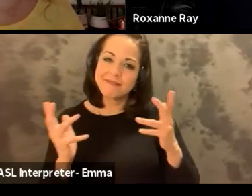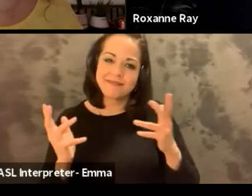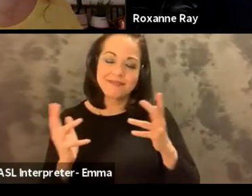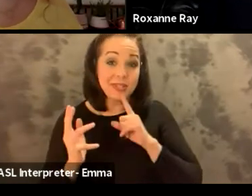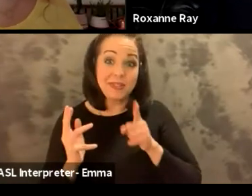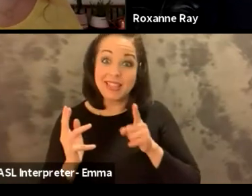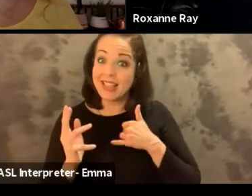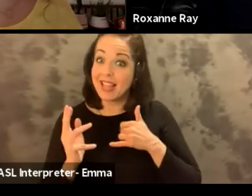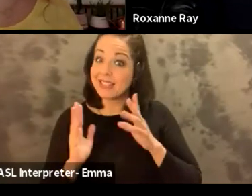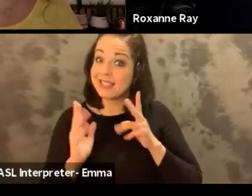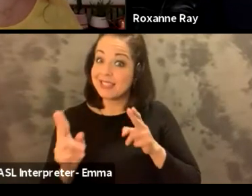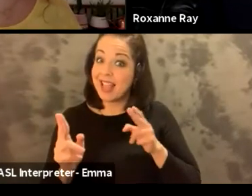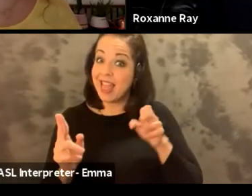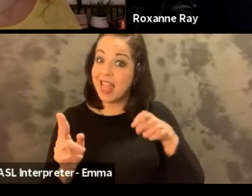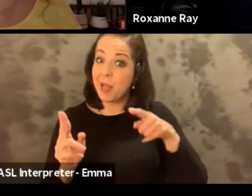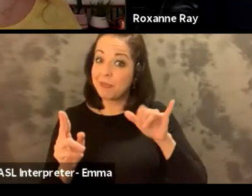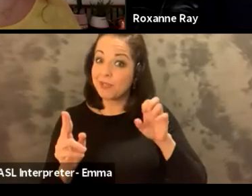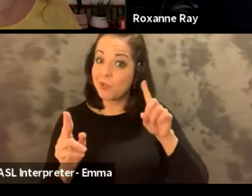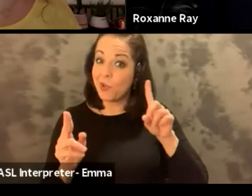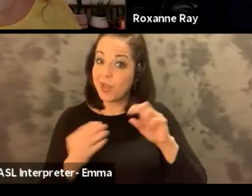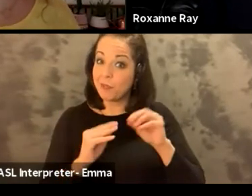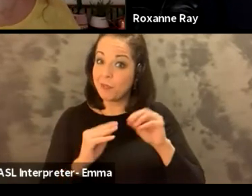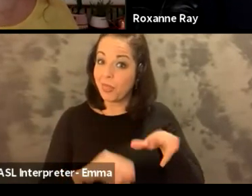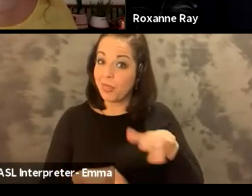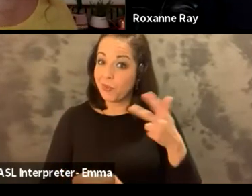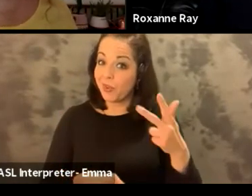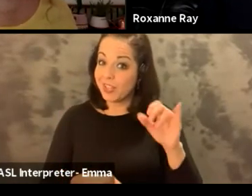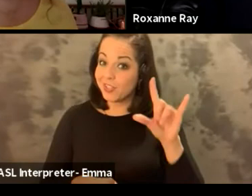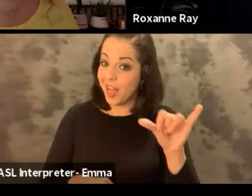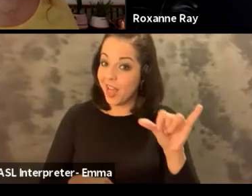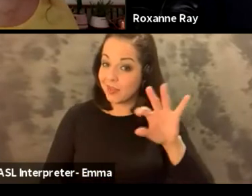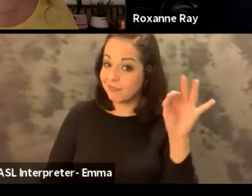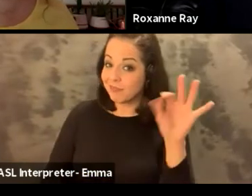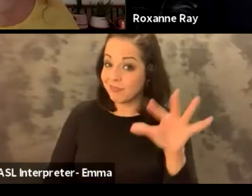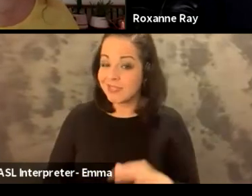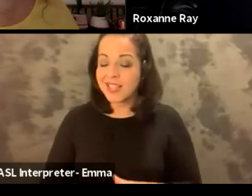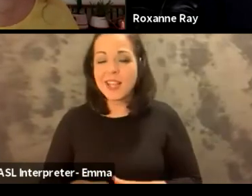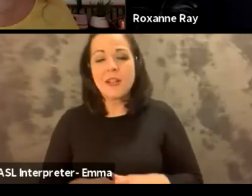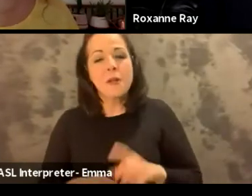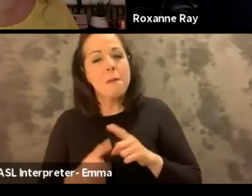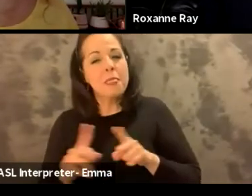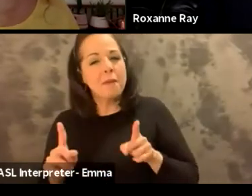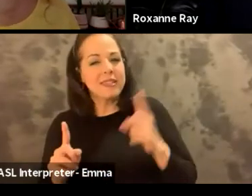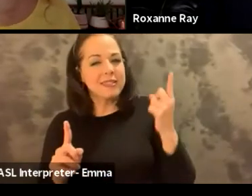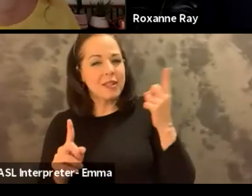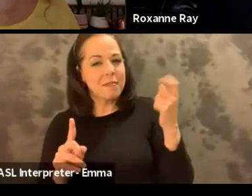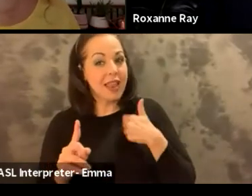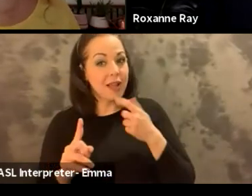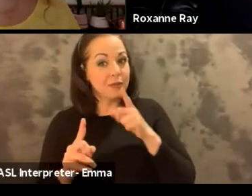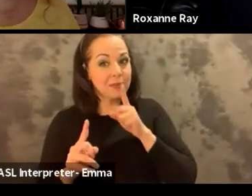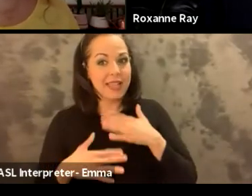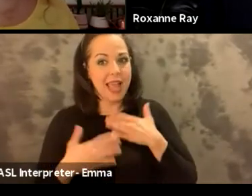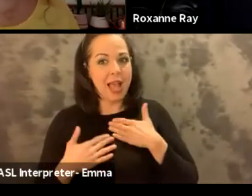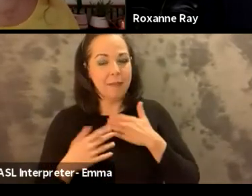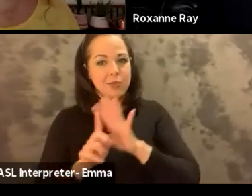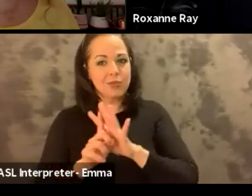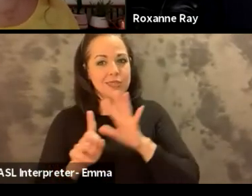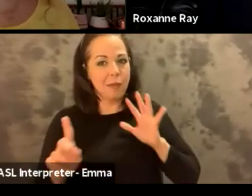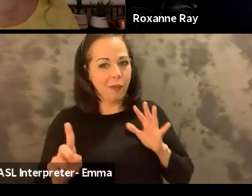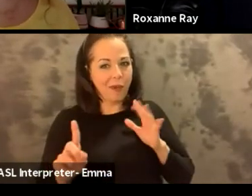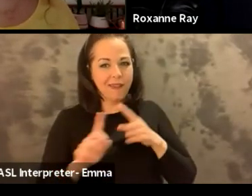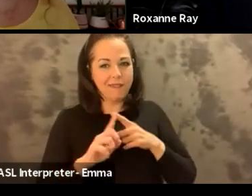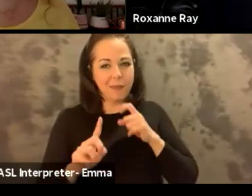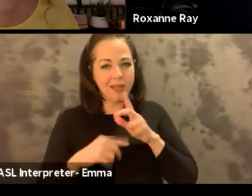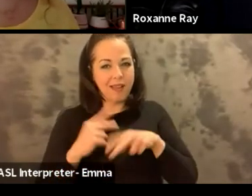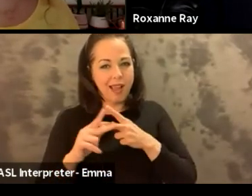episode 3 coming in July. But you know, it's something that I actually was happy to step away from the kind of coverage that